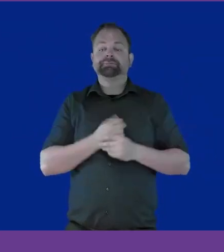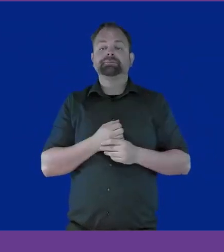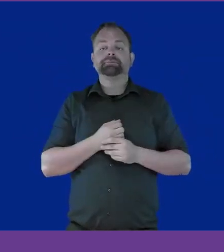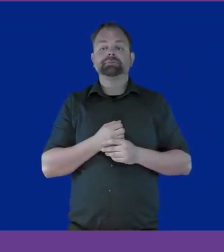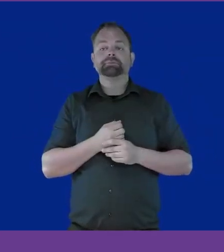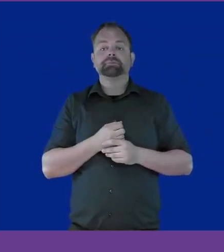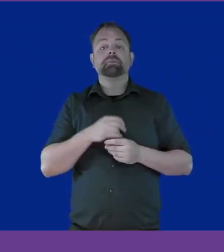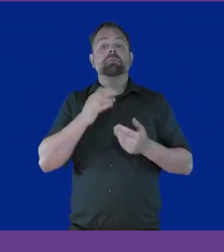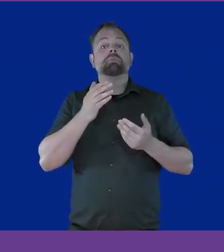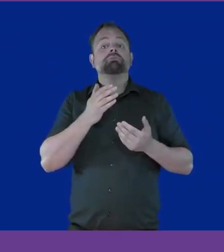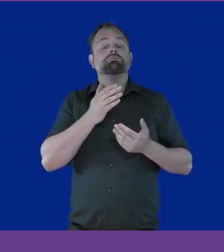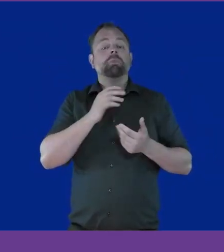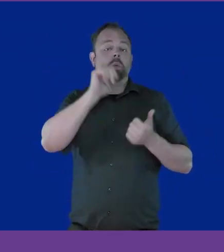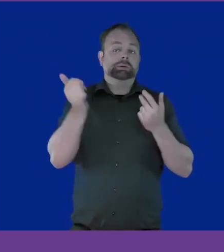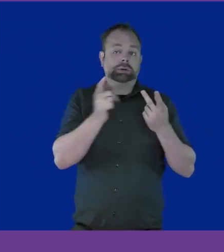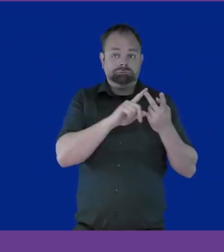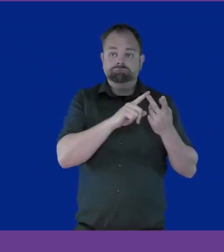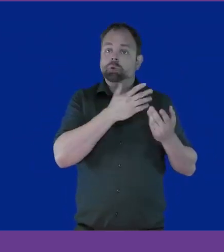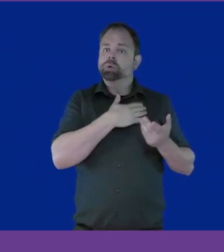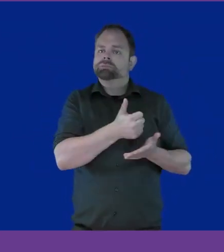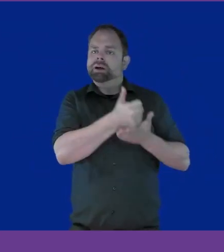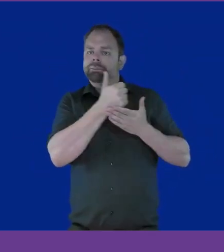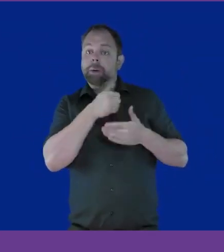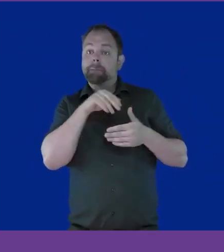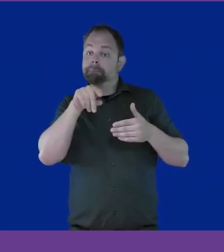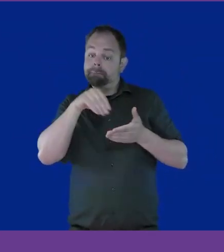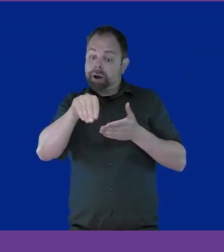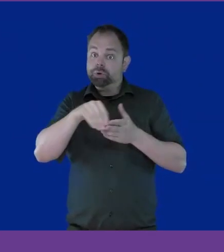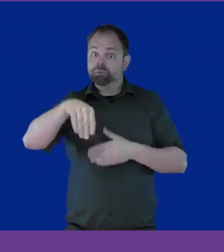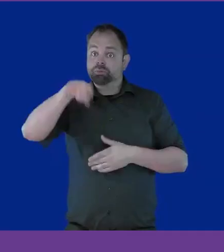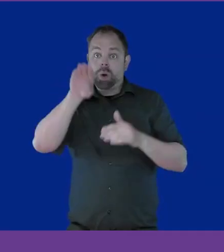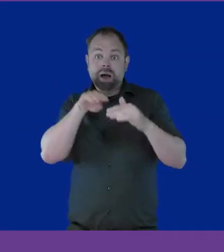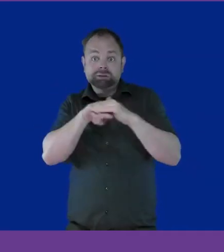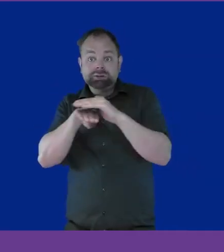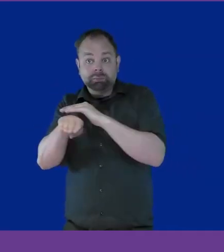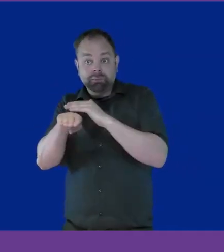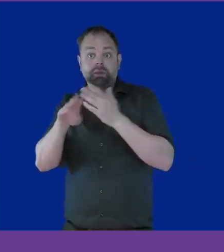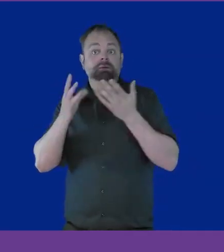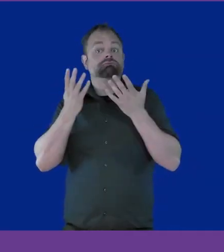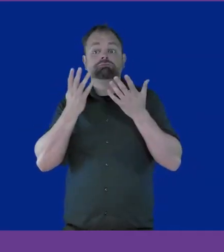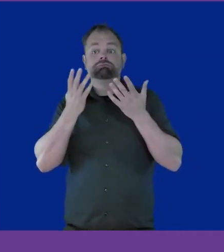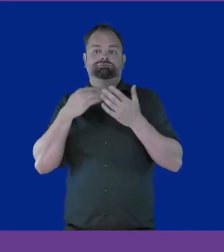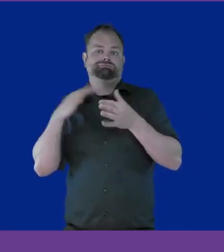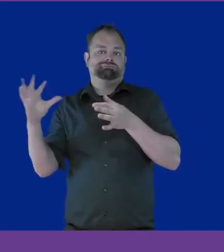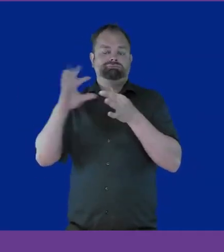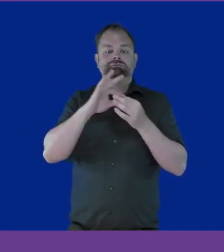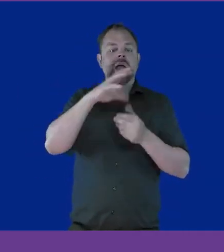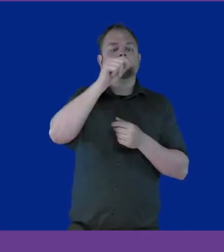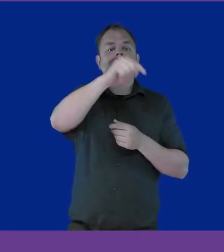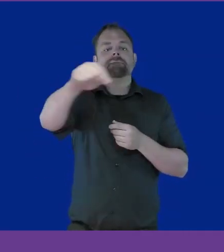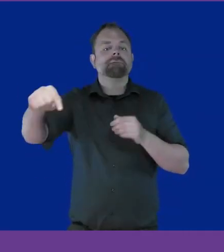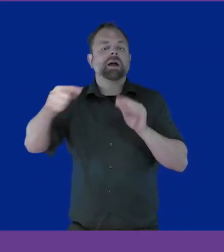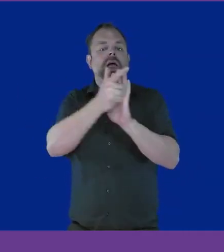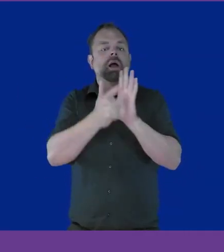European Banking Authority to develop the level 2 requirements for strong customer authentication, to take into